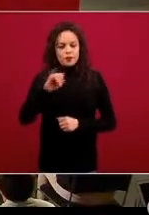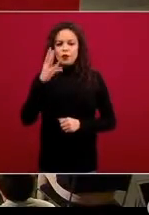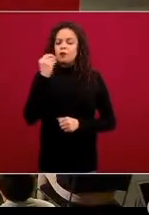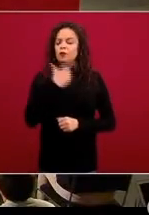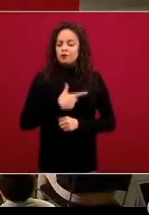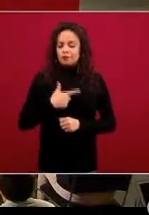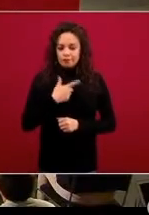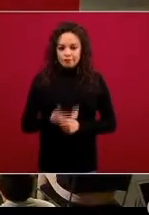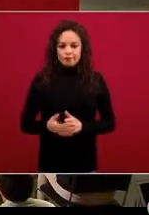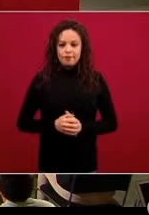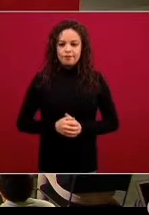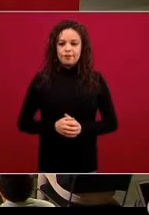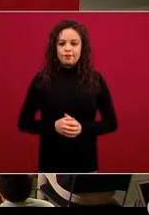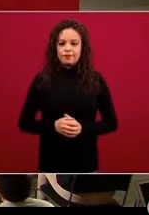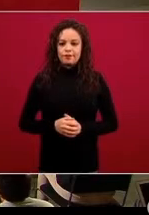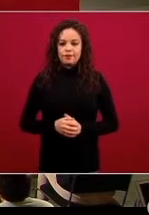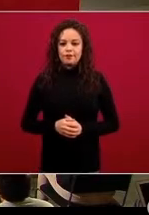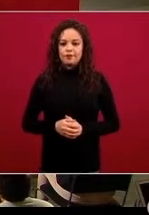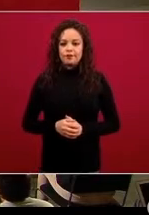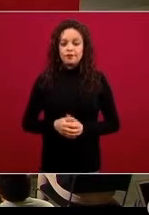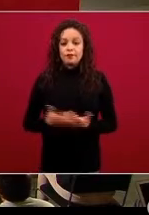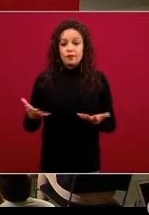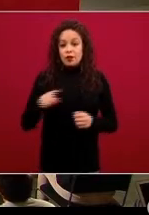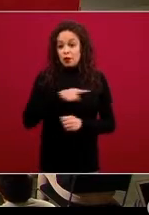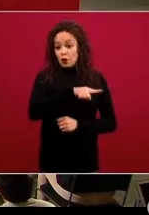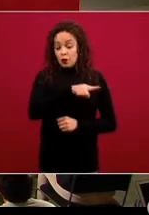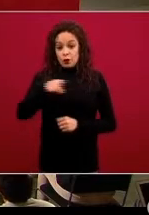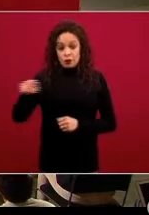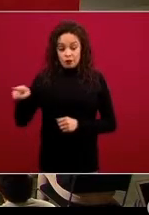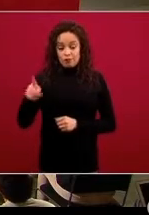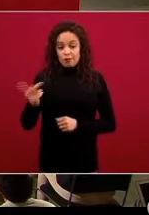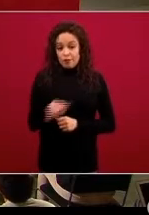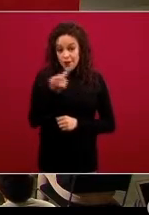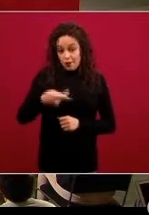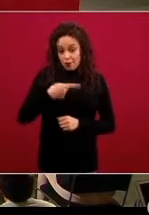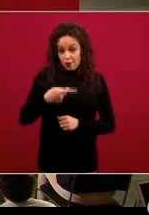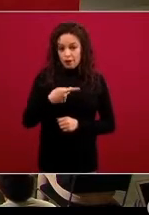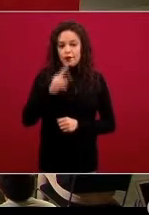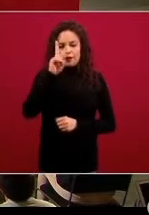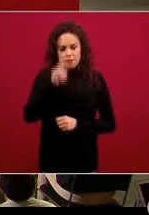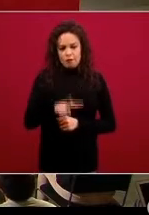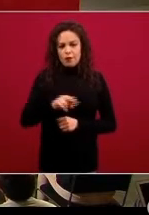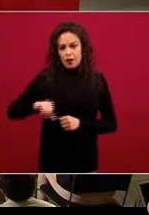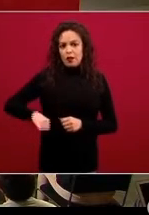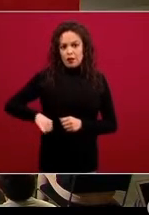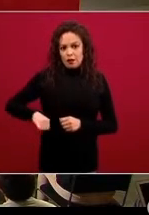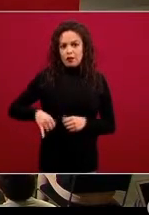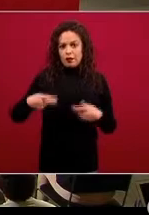many questions. Let me answer two. Angeles, you're very smart about this.